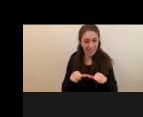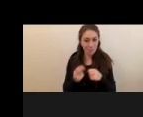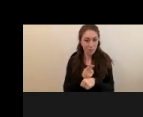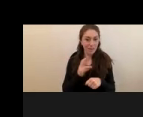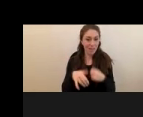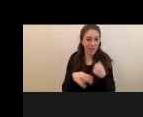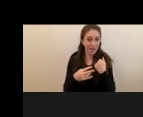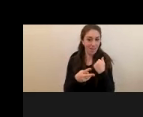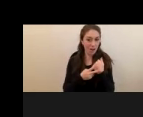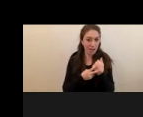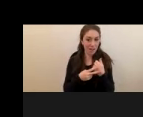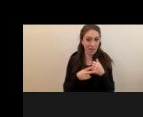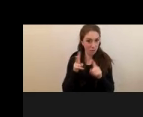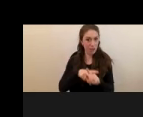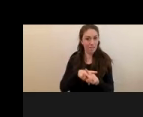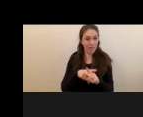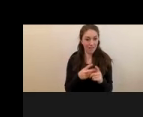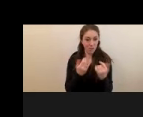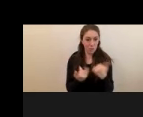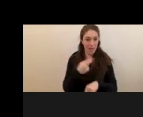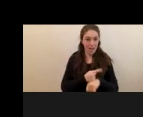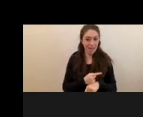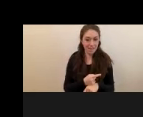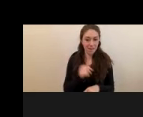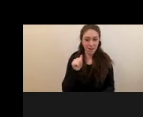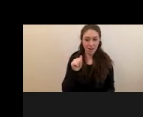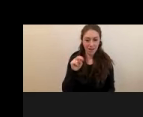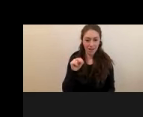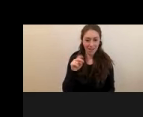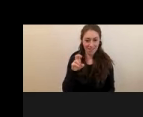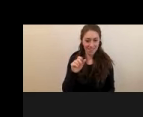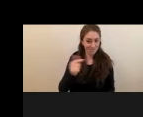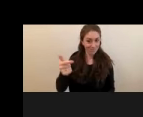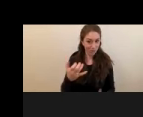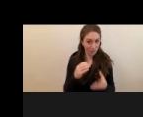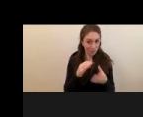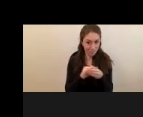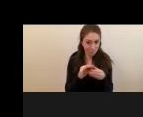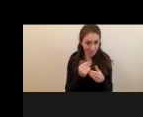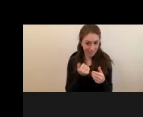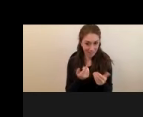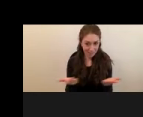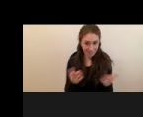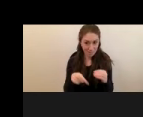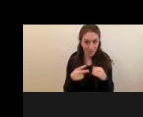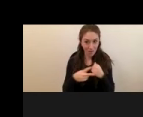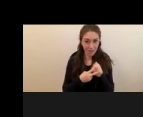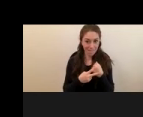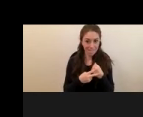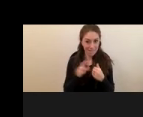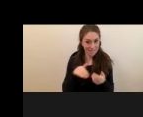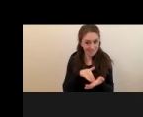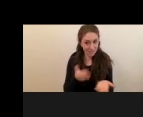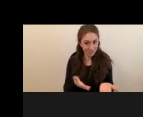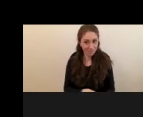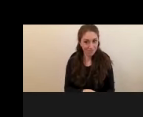relevant in our times now. Andres, I'm gonna pass it over to you if you wanna say anything about the archive in the center